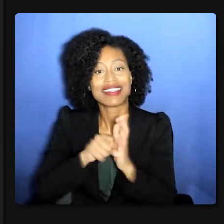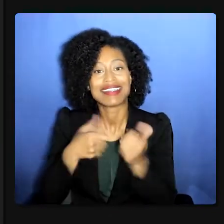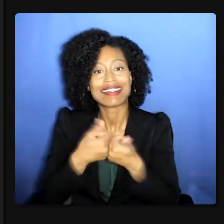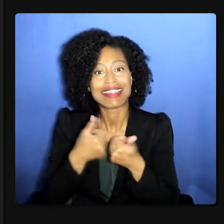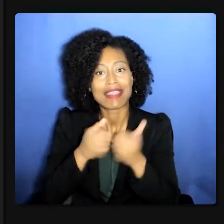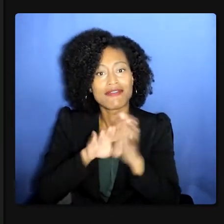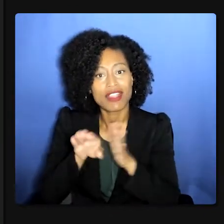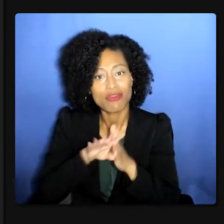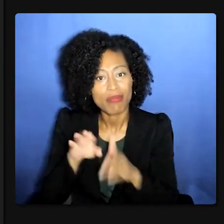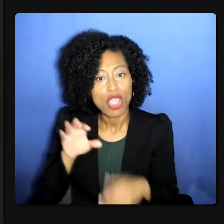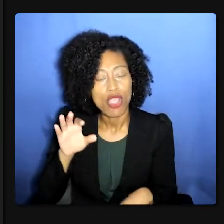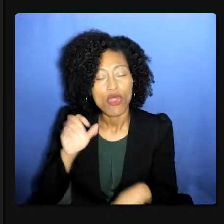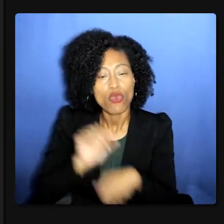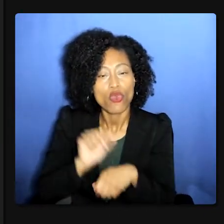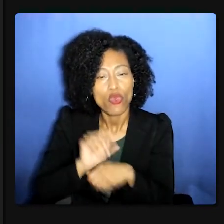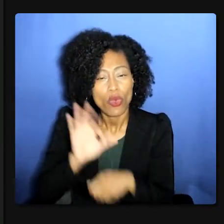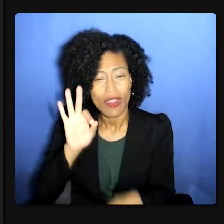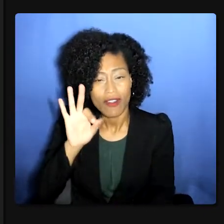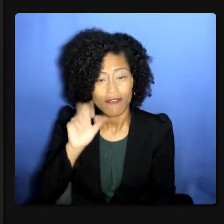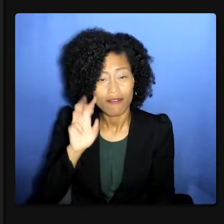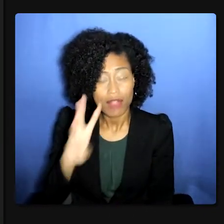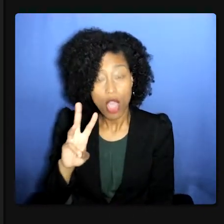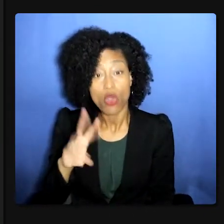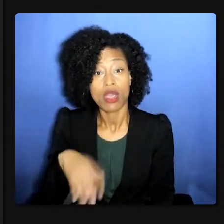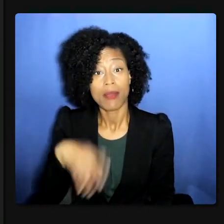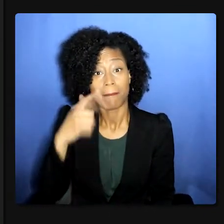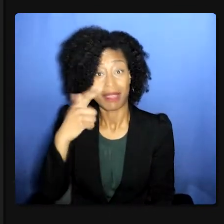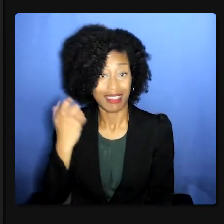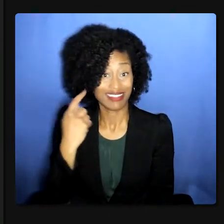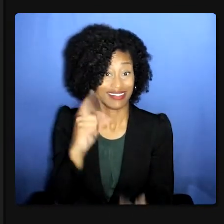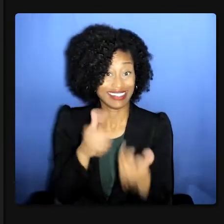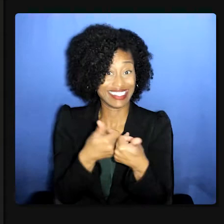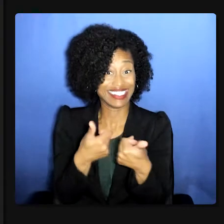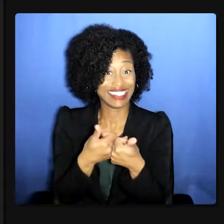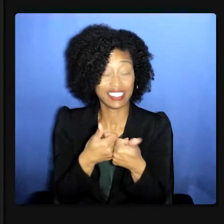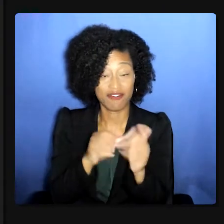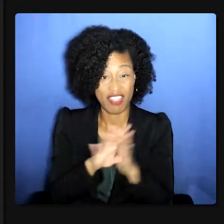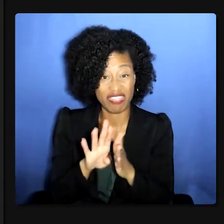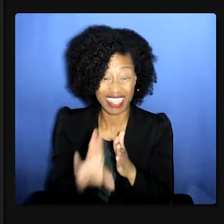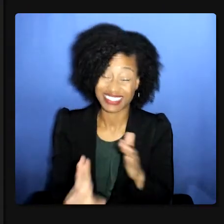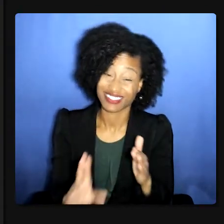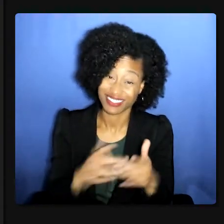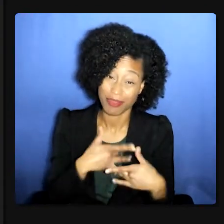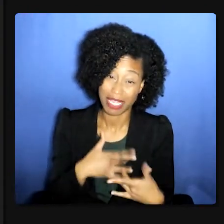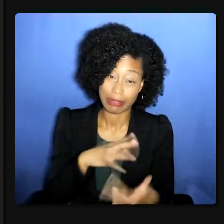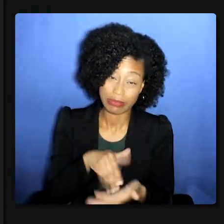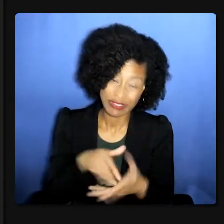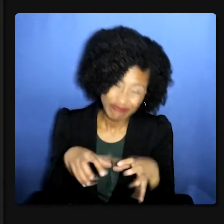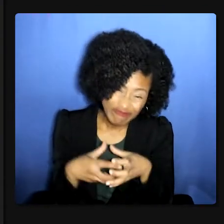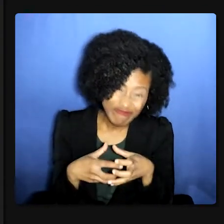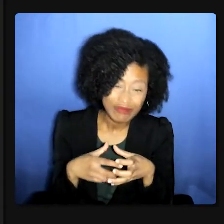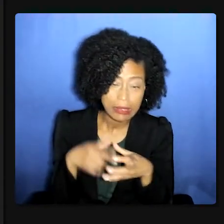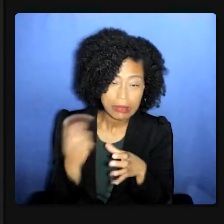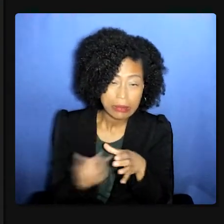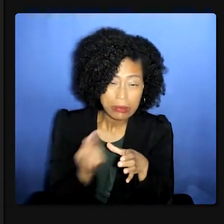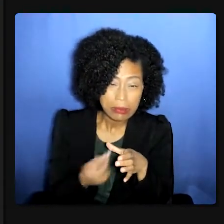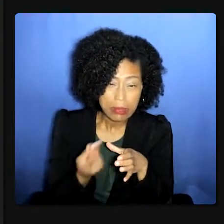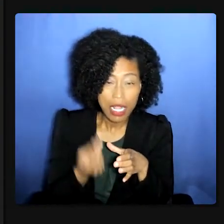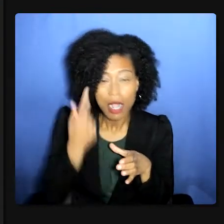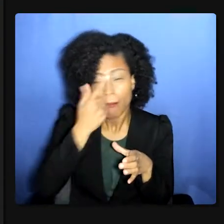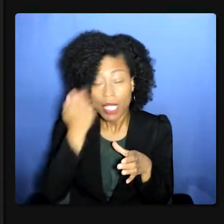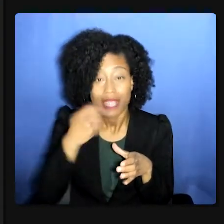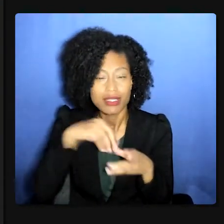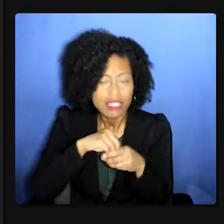does this mean? Well, game development at its core is a highly centralized activity because you need that fast iteration and